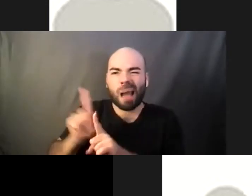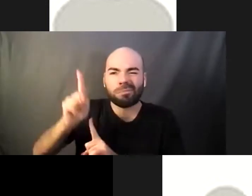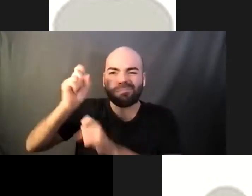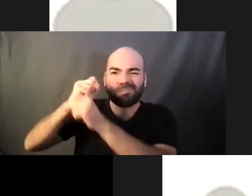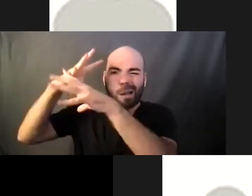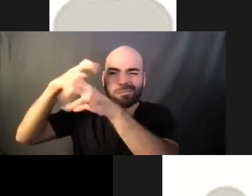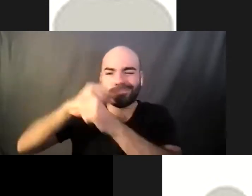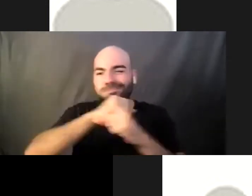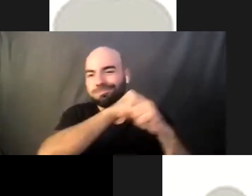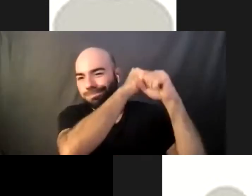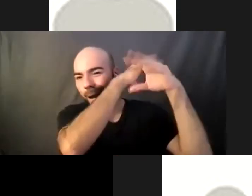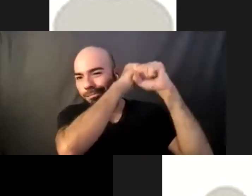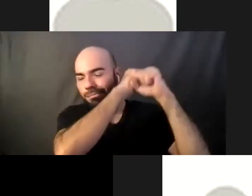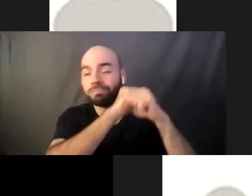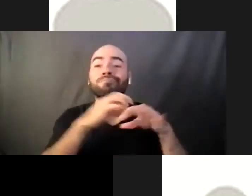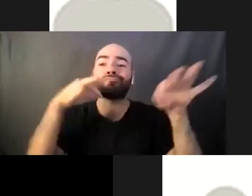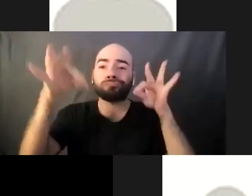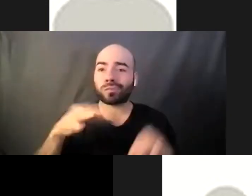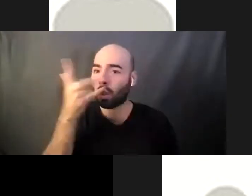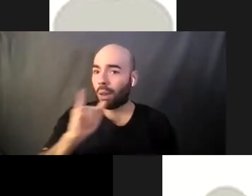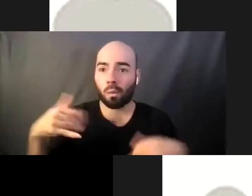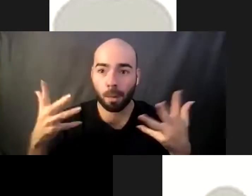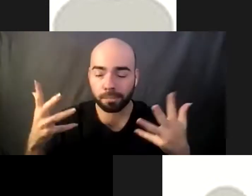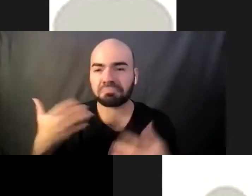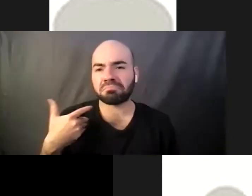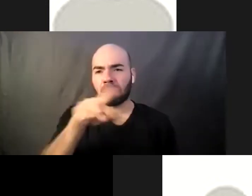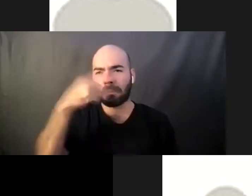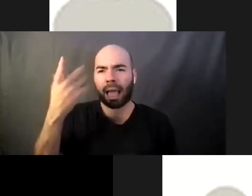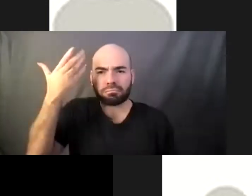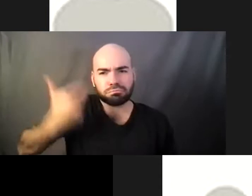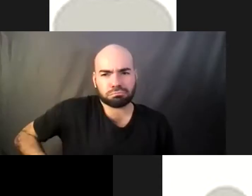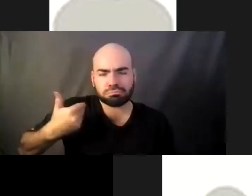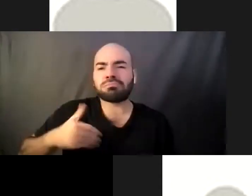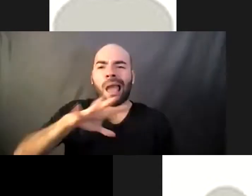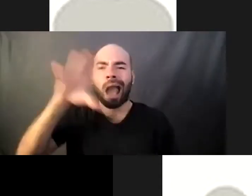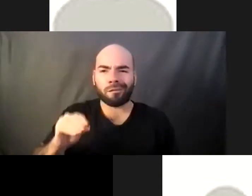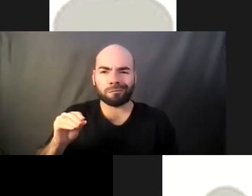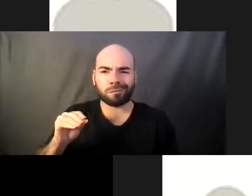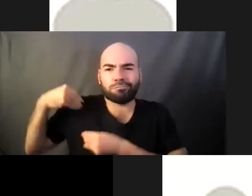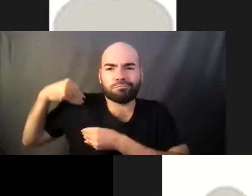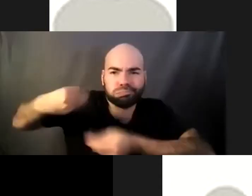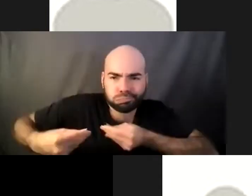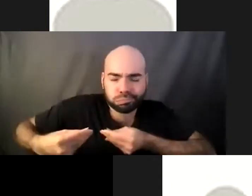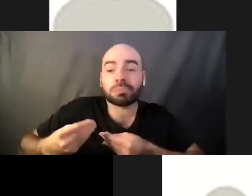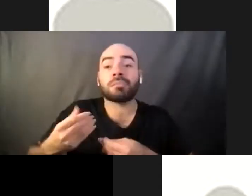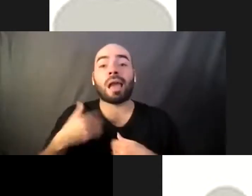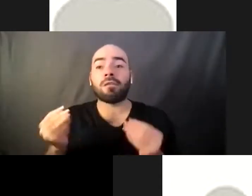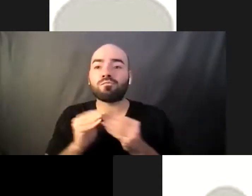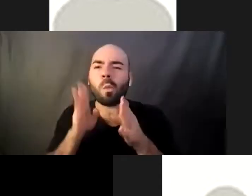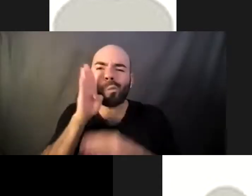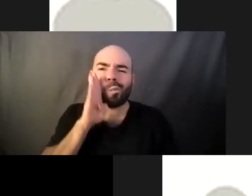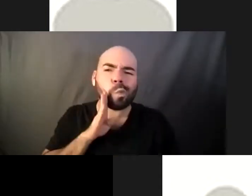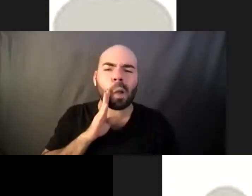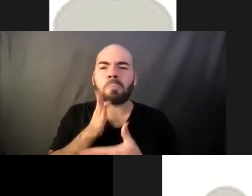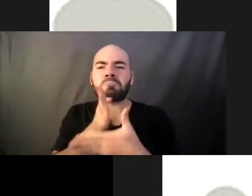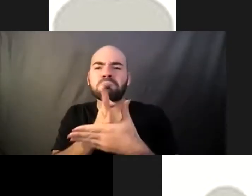myself in audio, I am a Black man, I'm African descent. I have caramel skin, medium